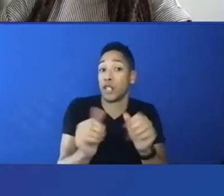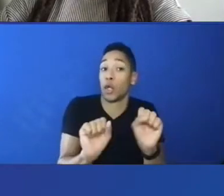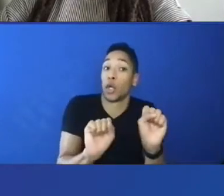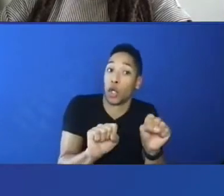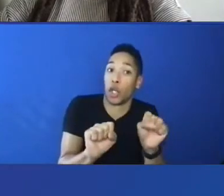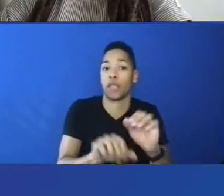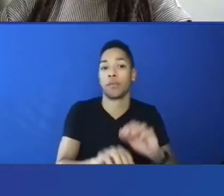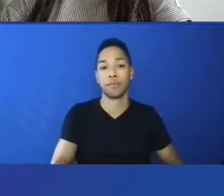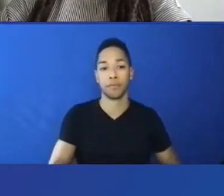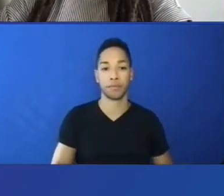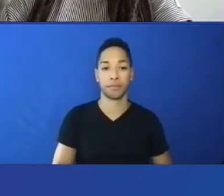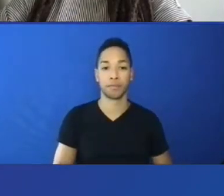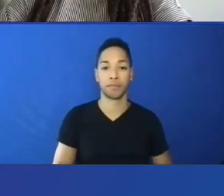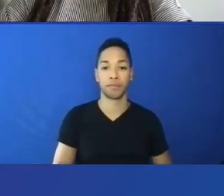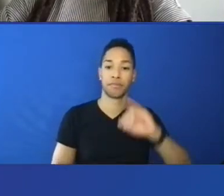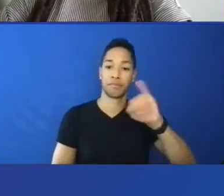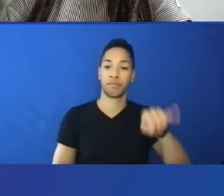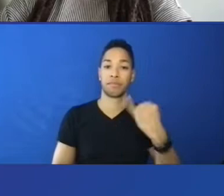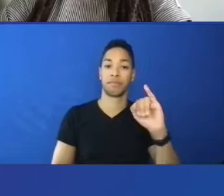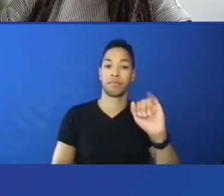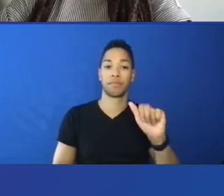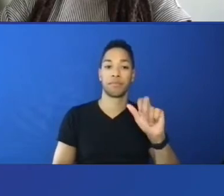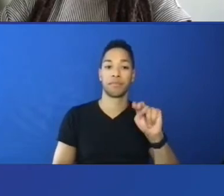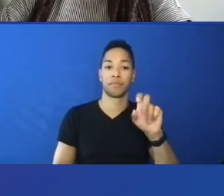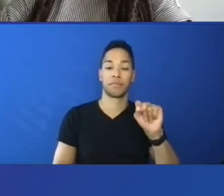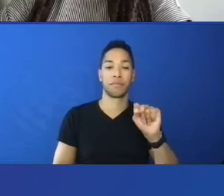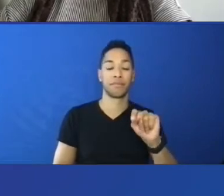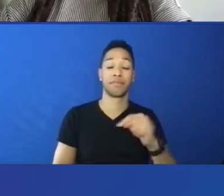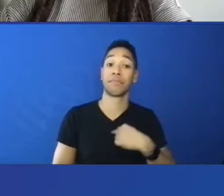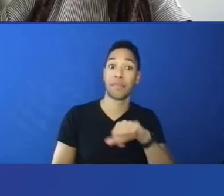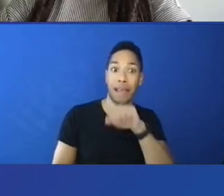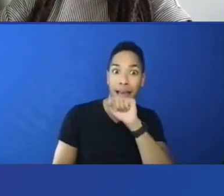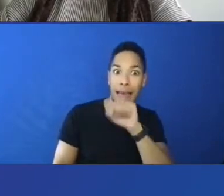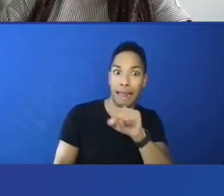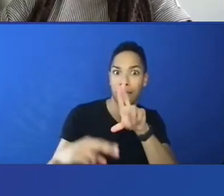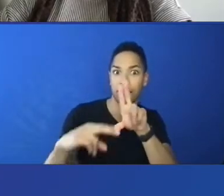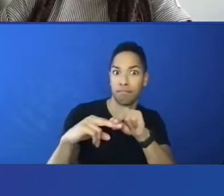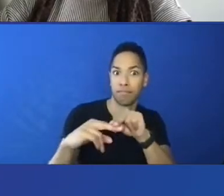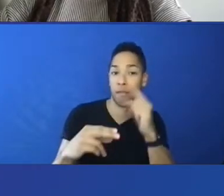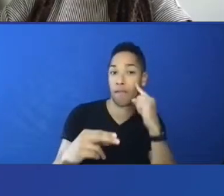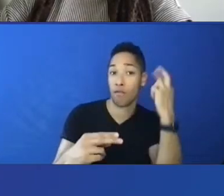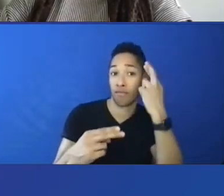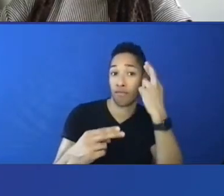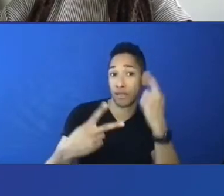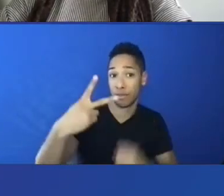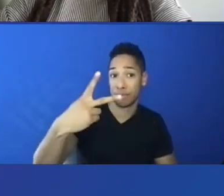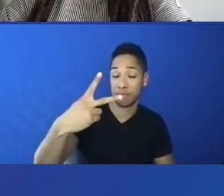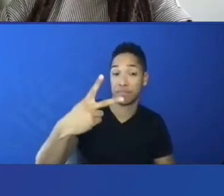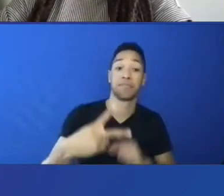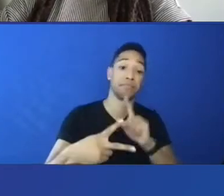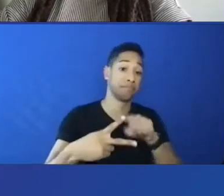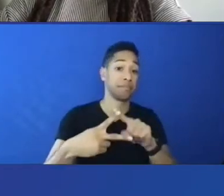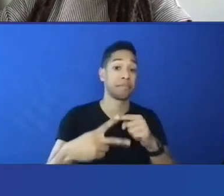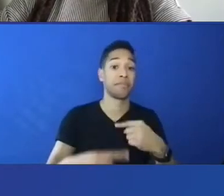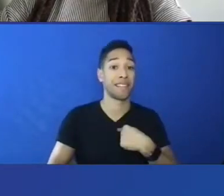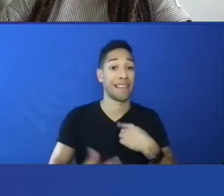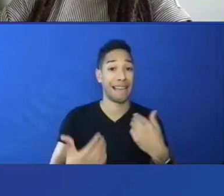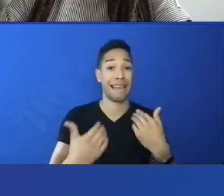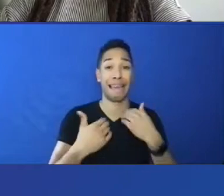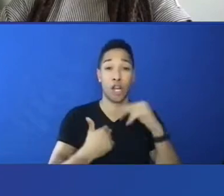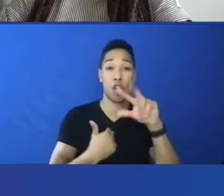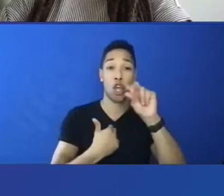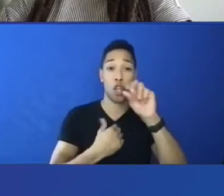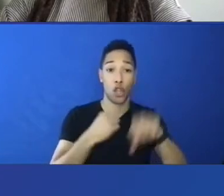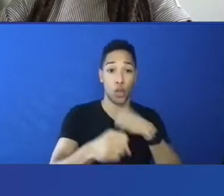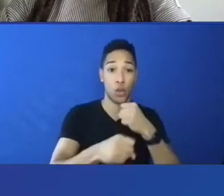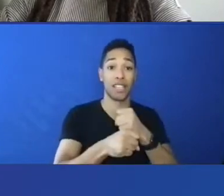This is Janet. I'd love to pick up on this point for two reasons. One, I had a 30-year career in